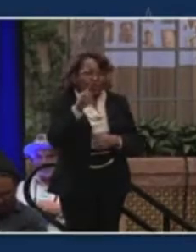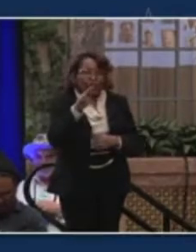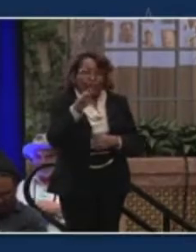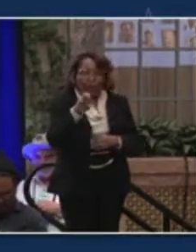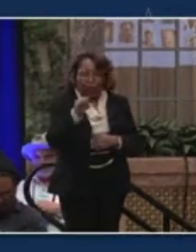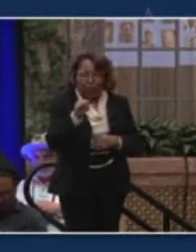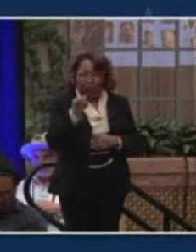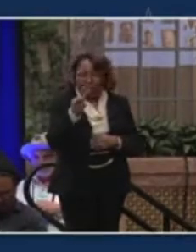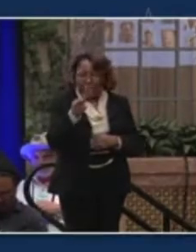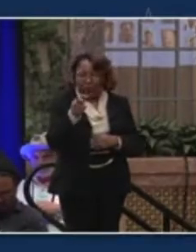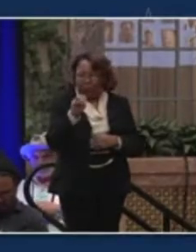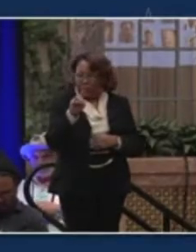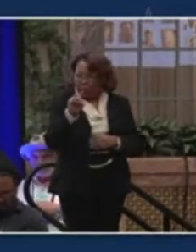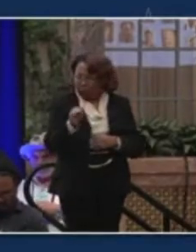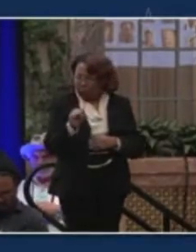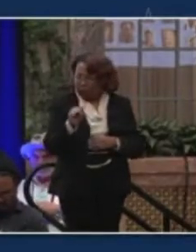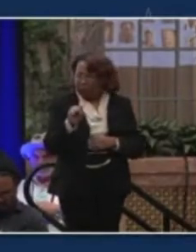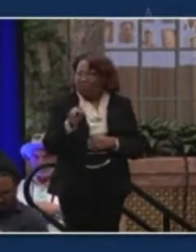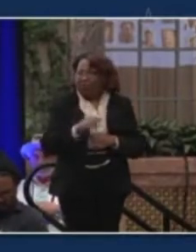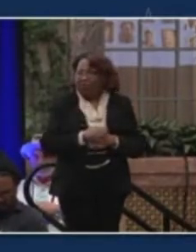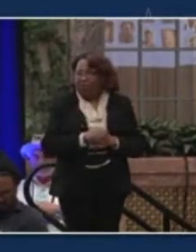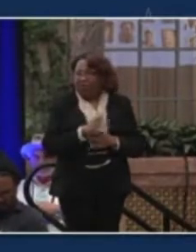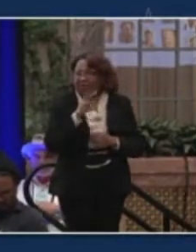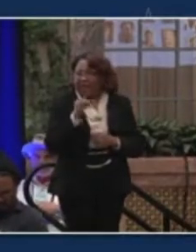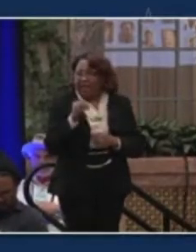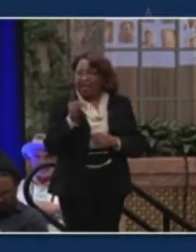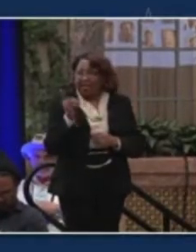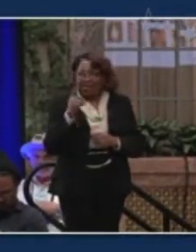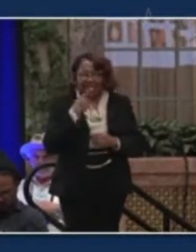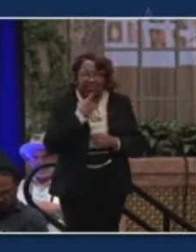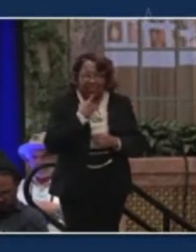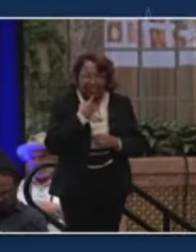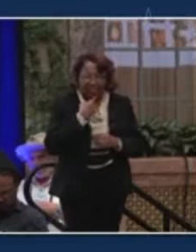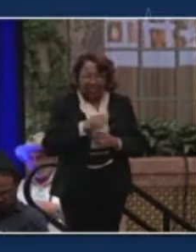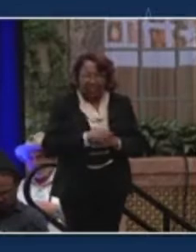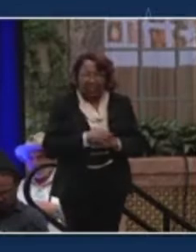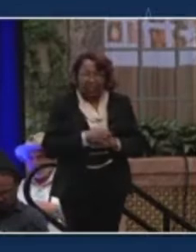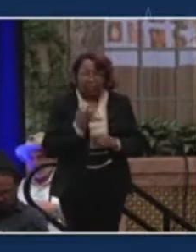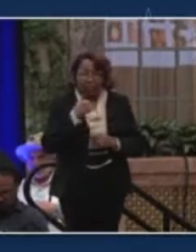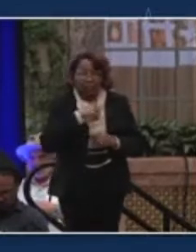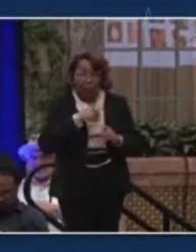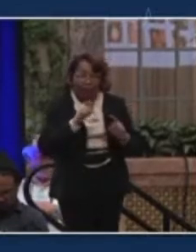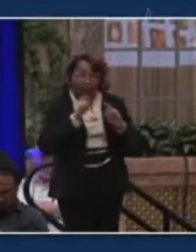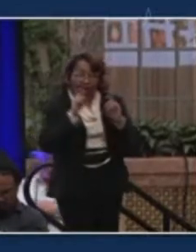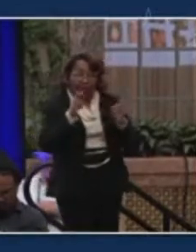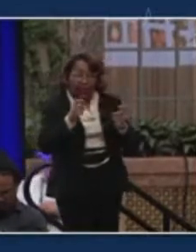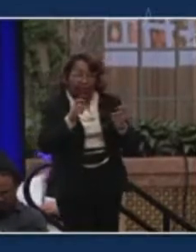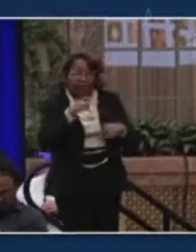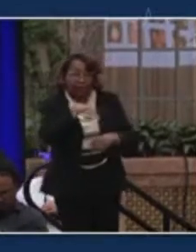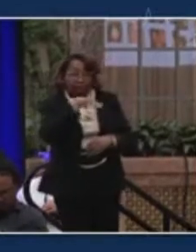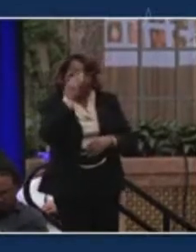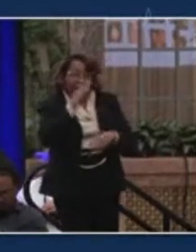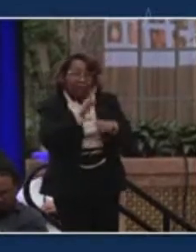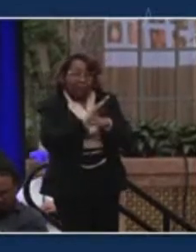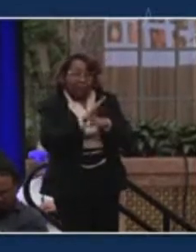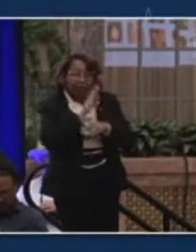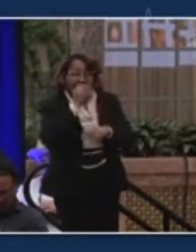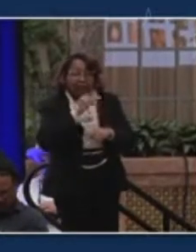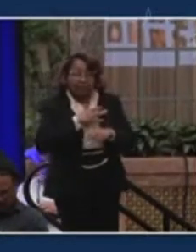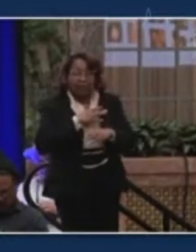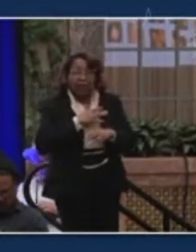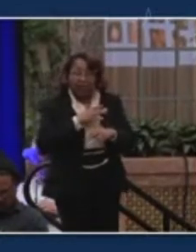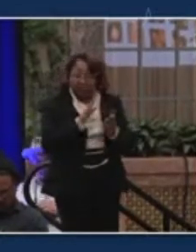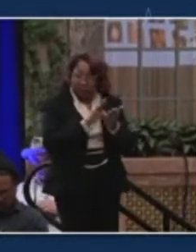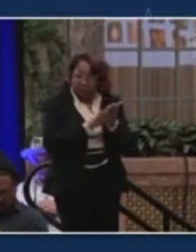who coordinated this event. And she says, we give the black businessmen credit for the money that they